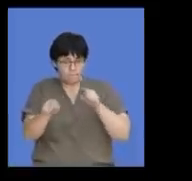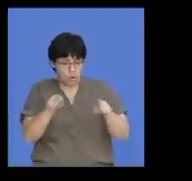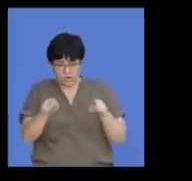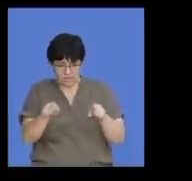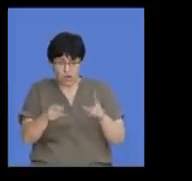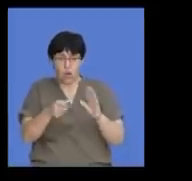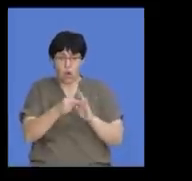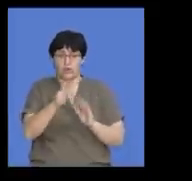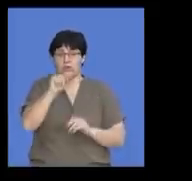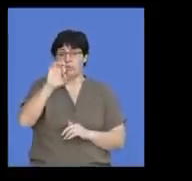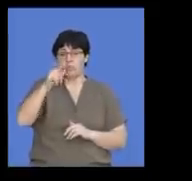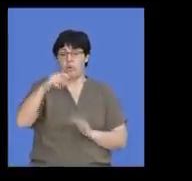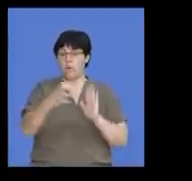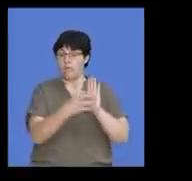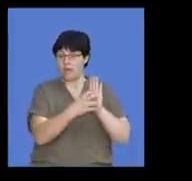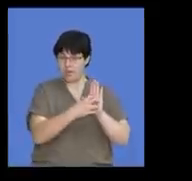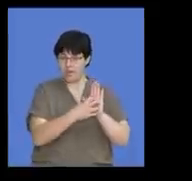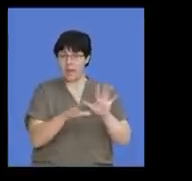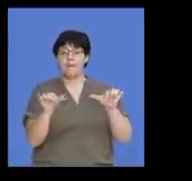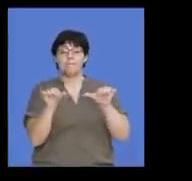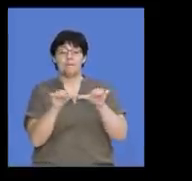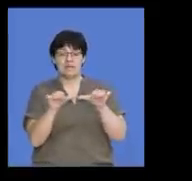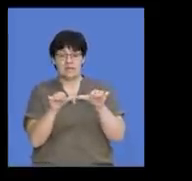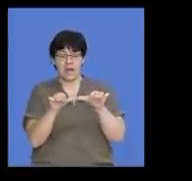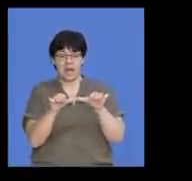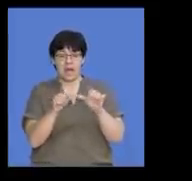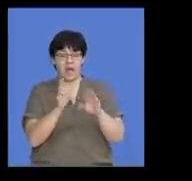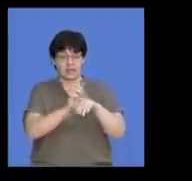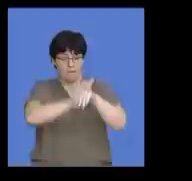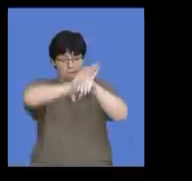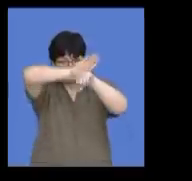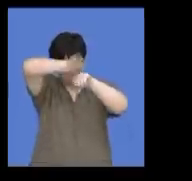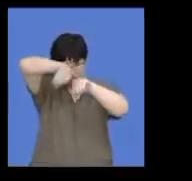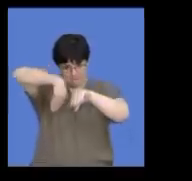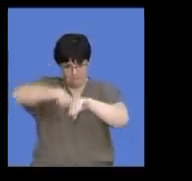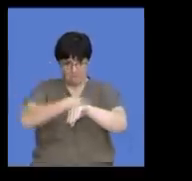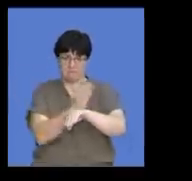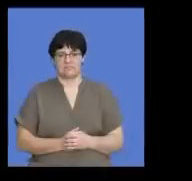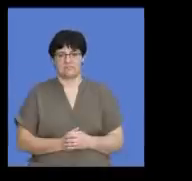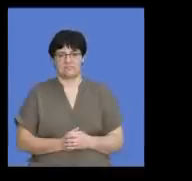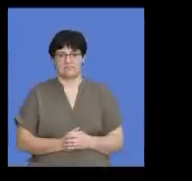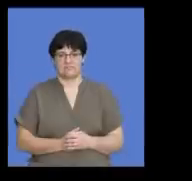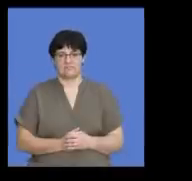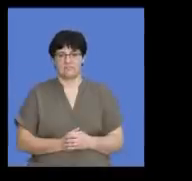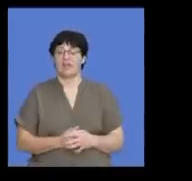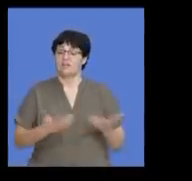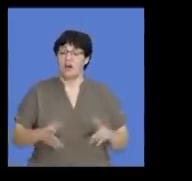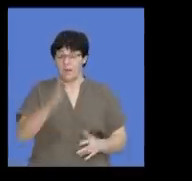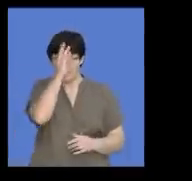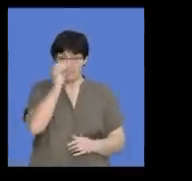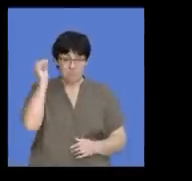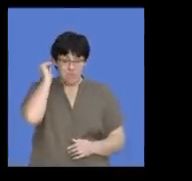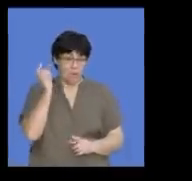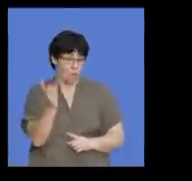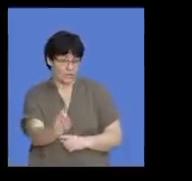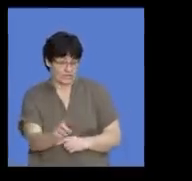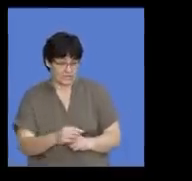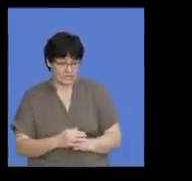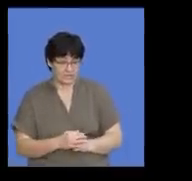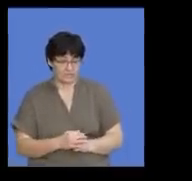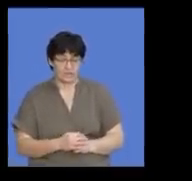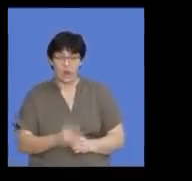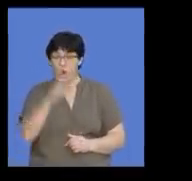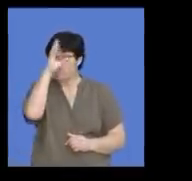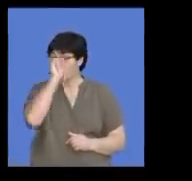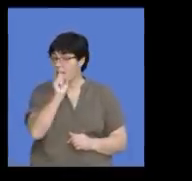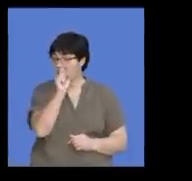a topographic map measured in a clockwise direction, that is the true bearing. So take note of the following.